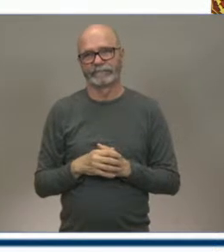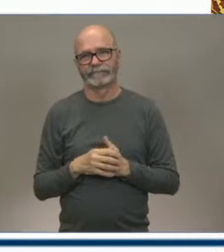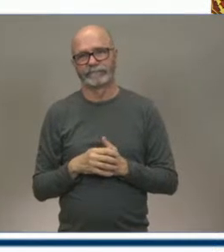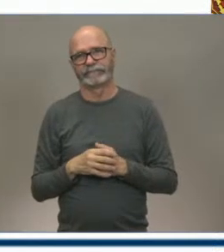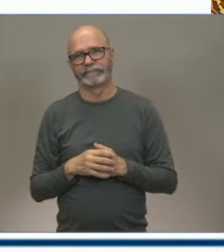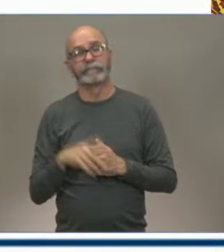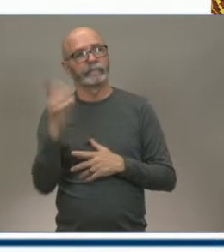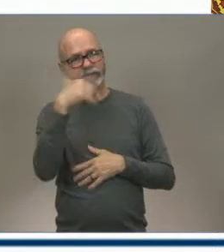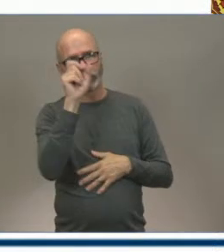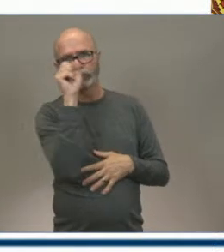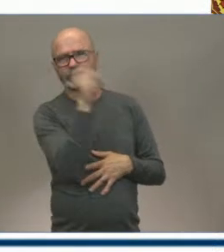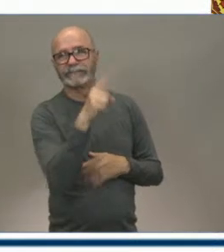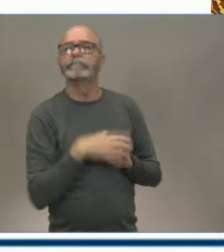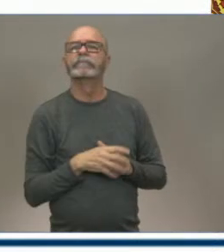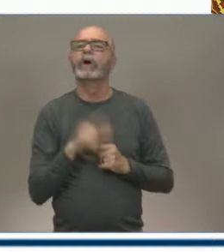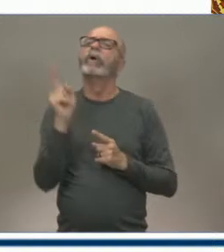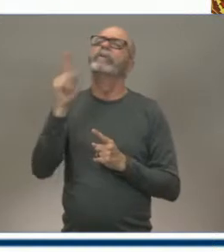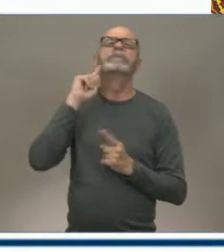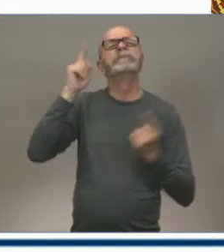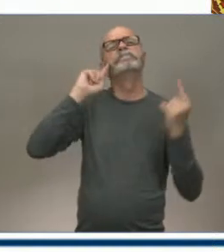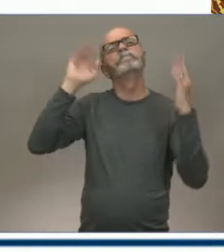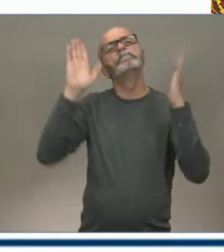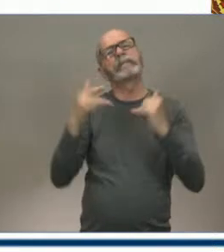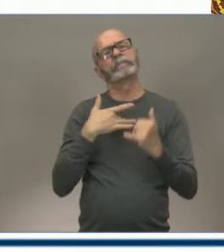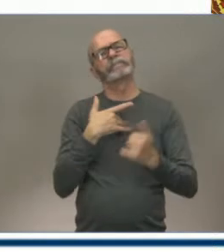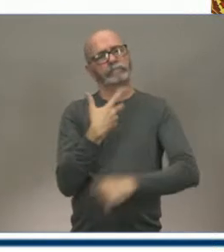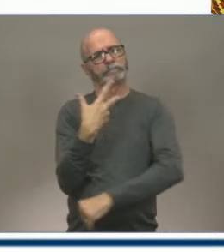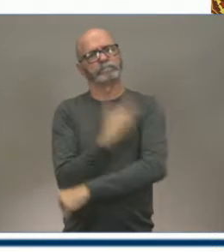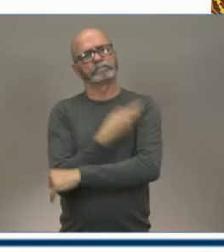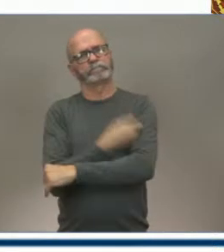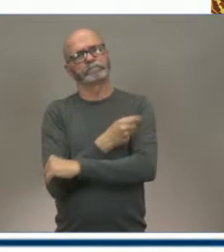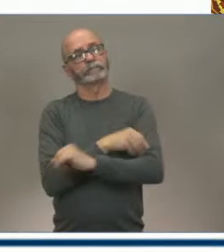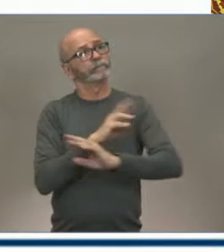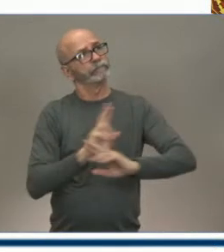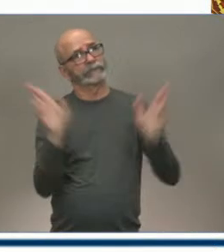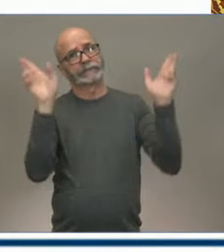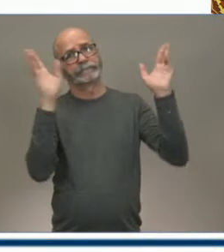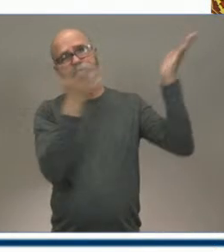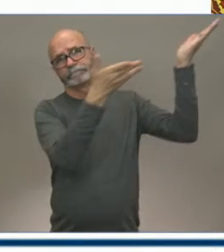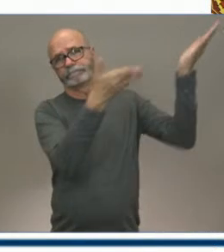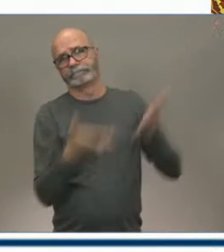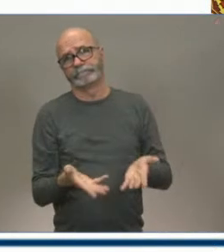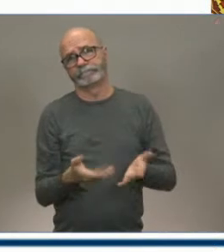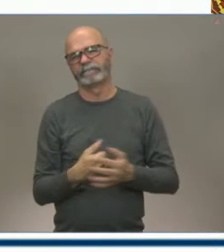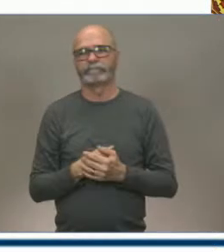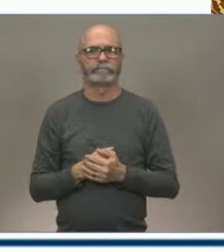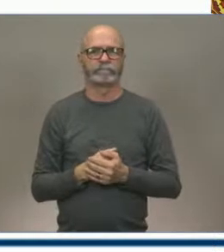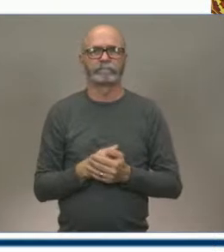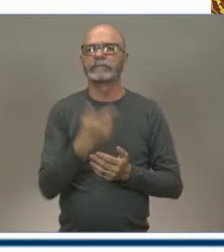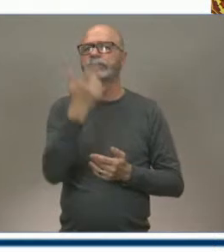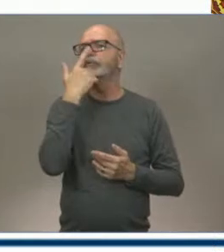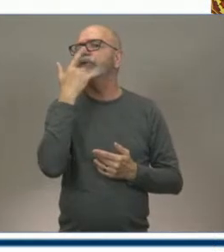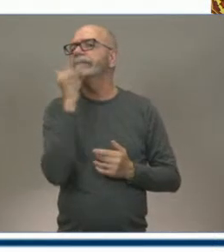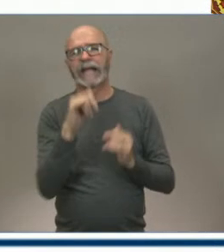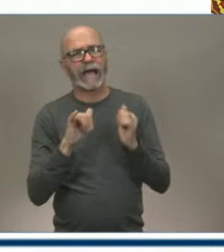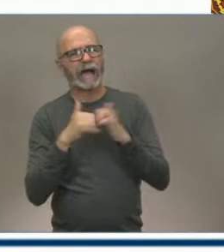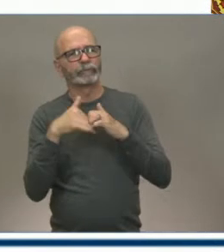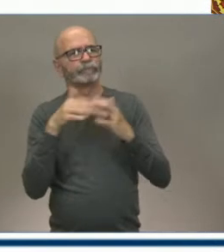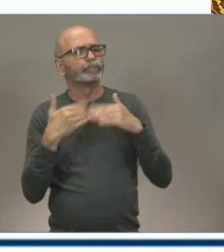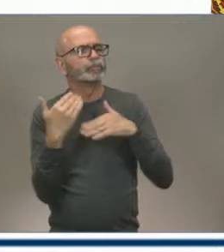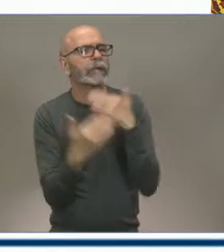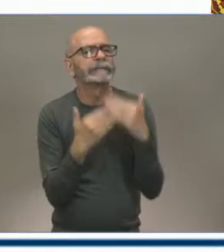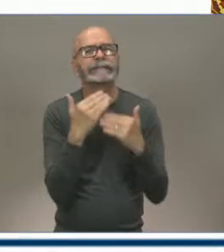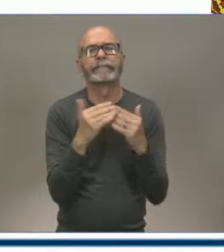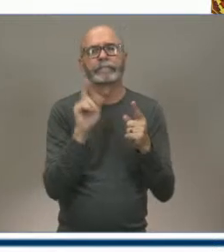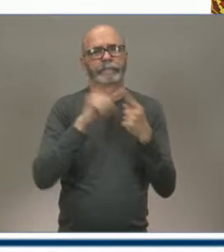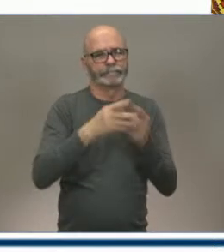vaccines you anticipate to administer a day there, and if you can tell us a little bit more about the process of transporting the vaccine to those facilities